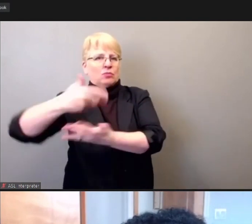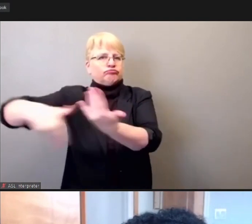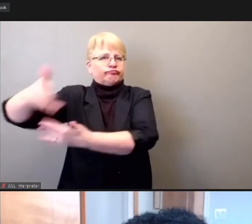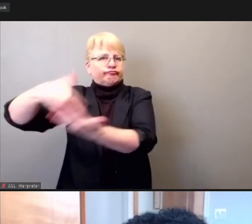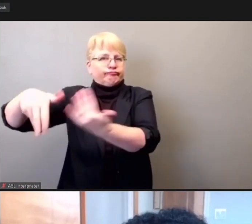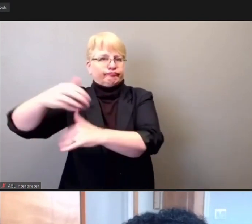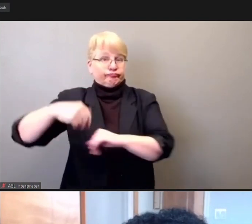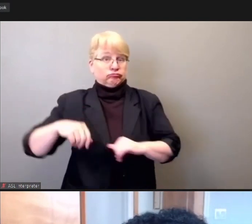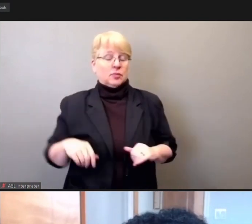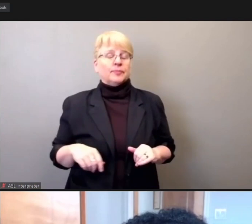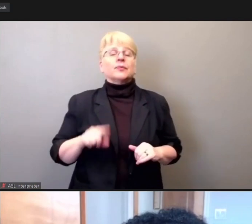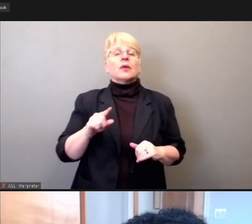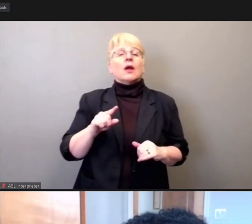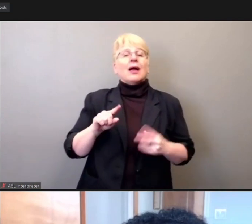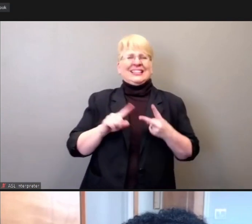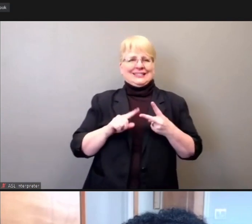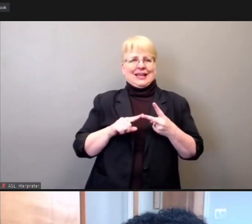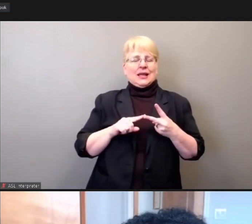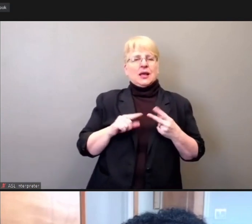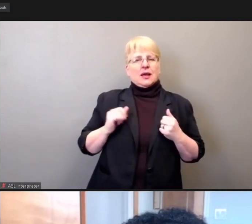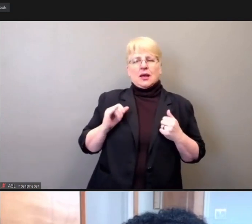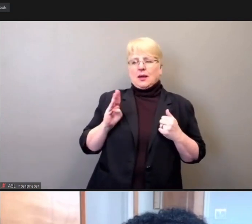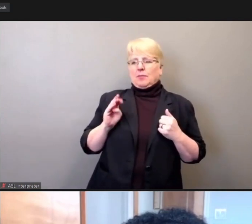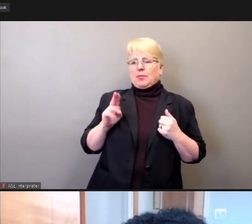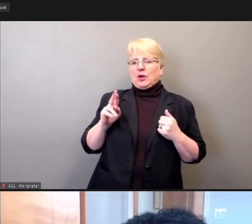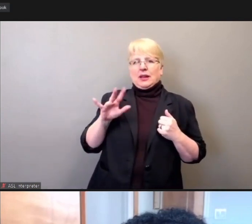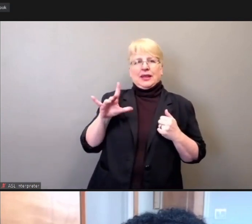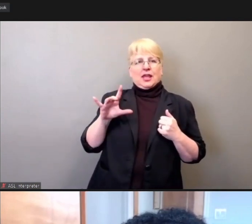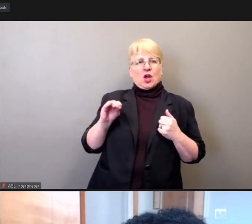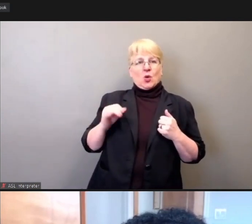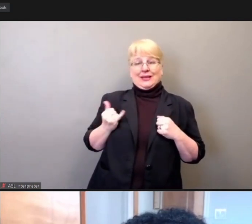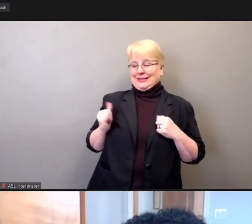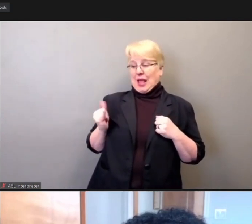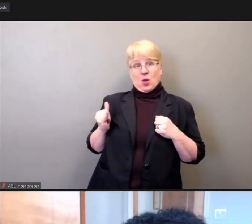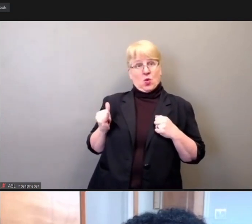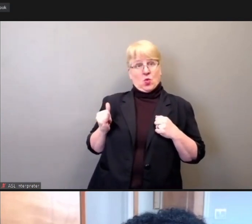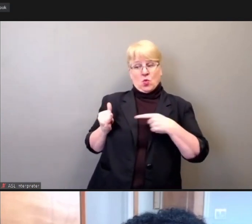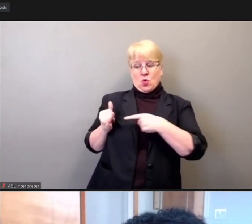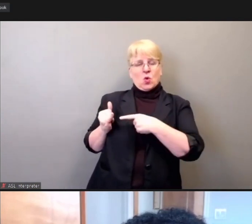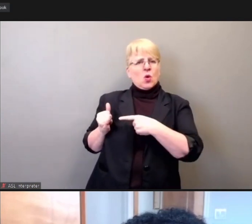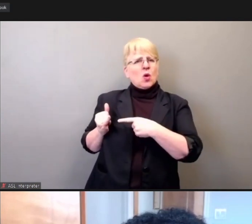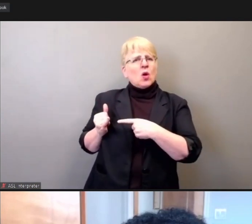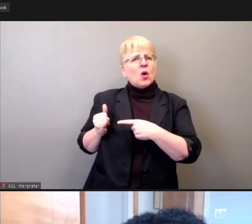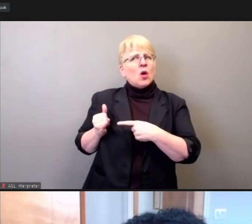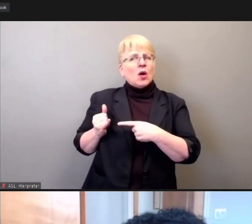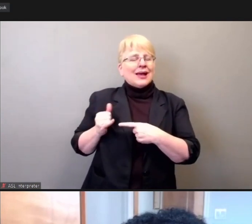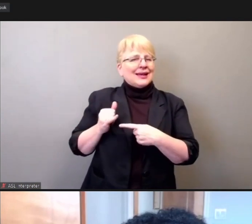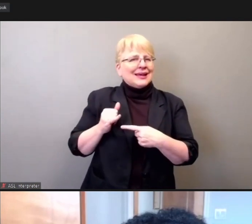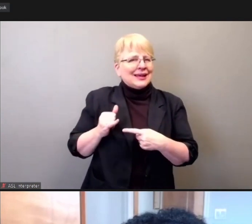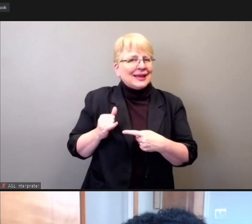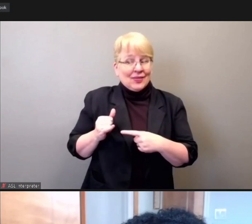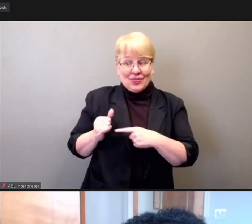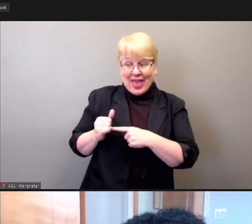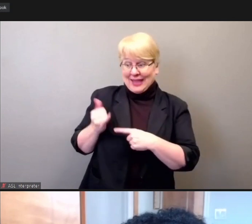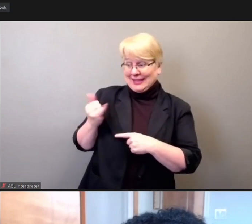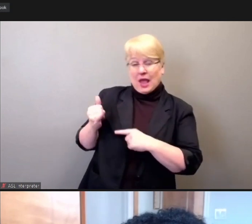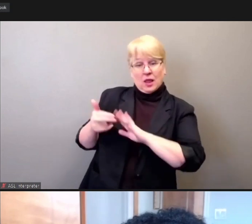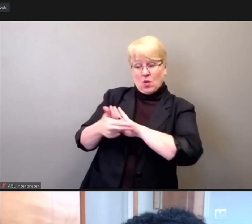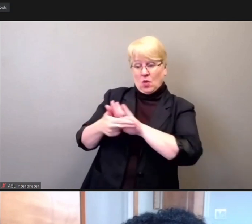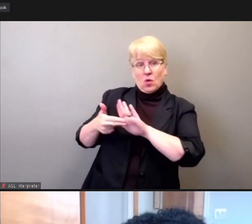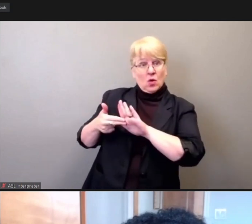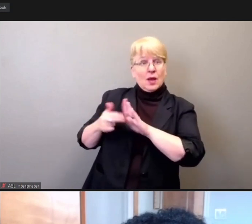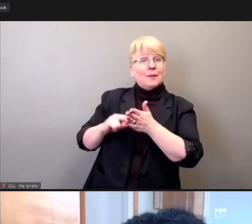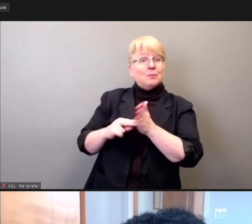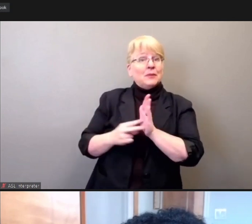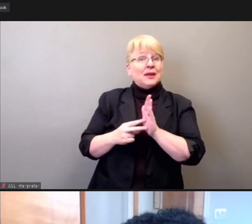Bernalillo County now. It isn't explicitly outlined in the plan, but will this allow, this yellow status, allow for something